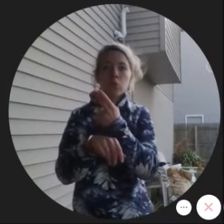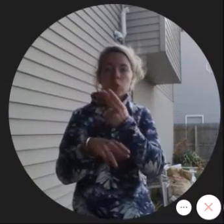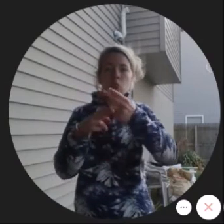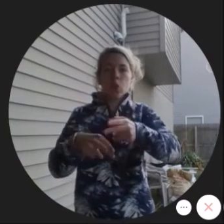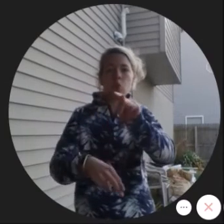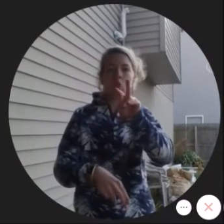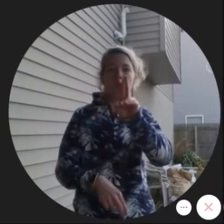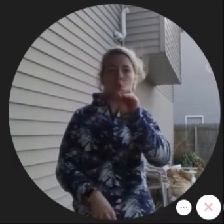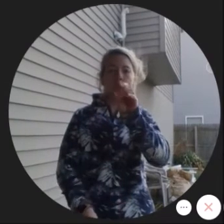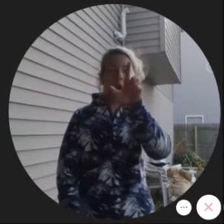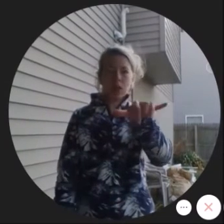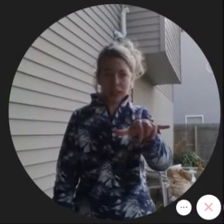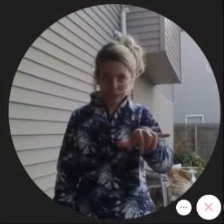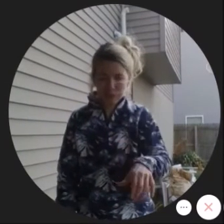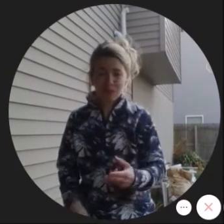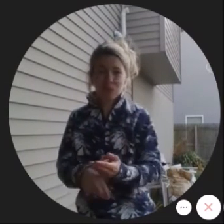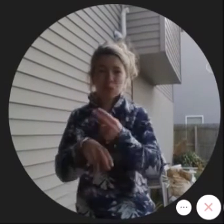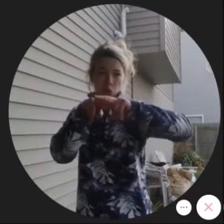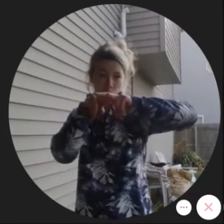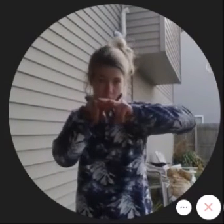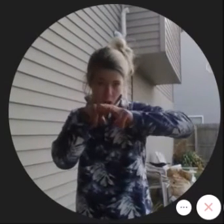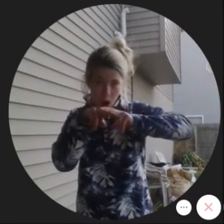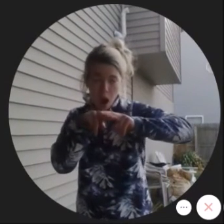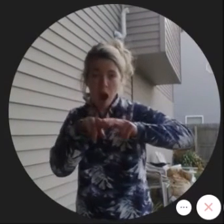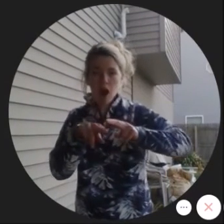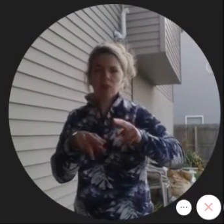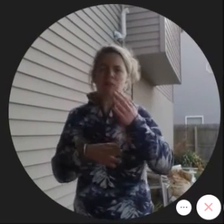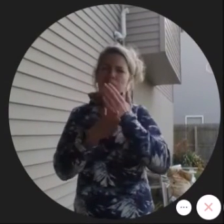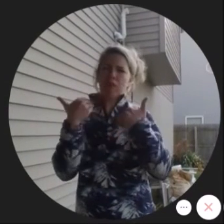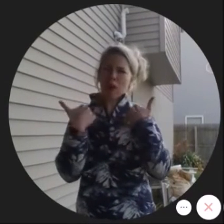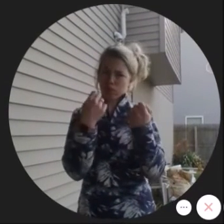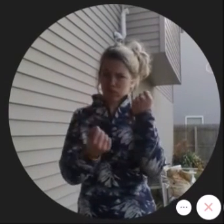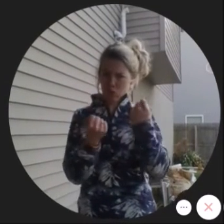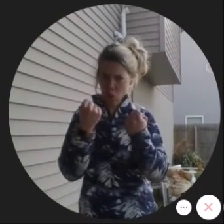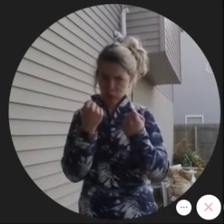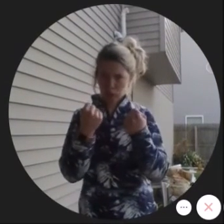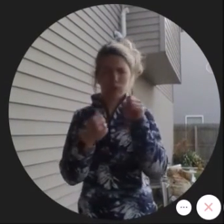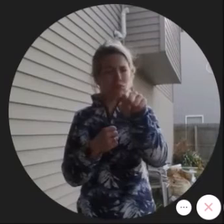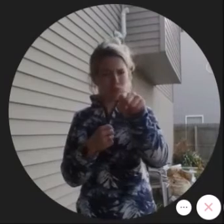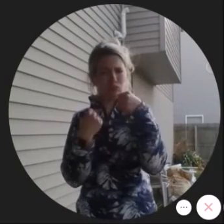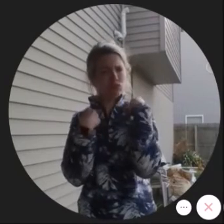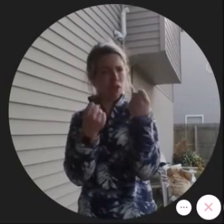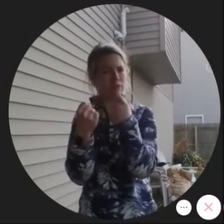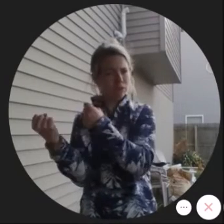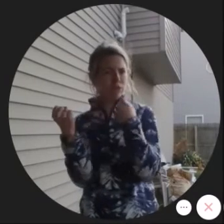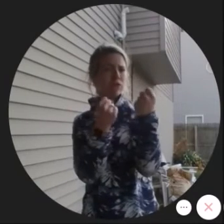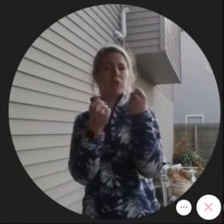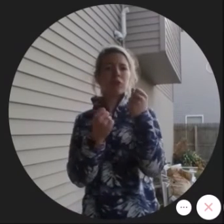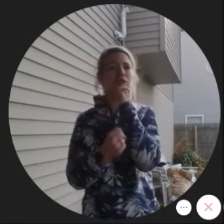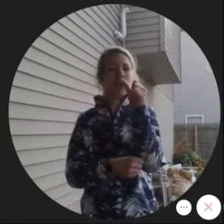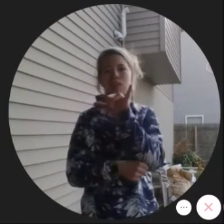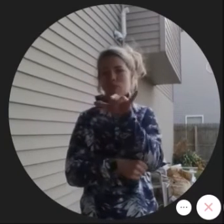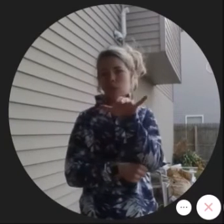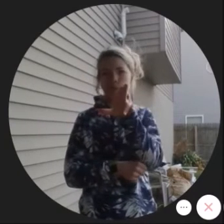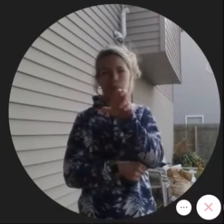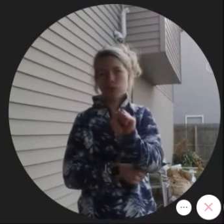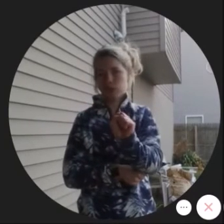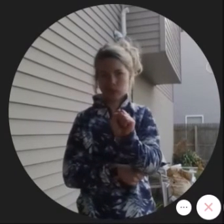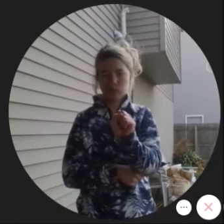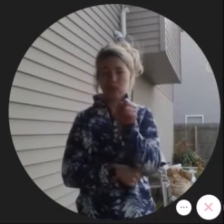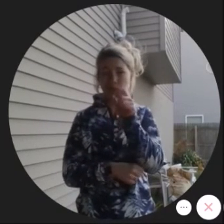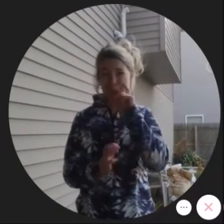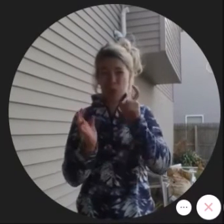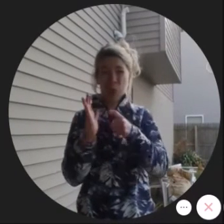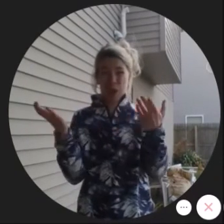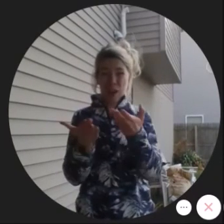walk to different places, or use like the trolley is what they call it, and then trains. Some have cars, but it's not the same as here in the